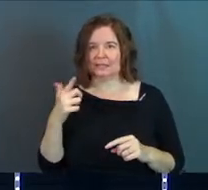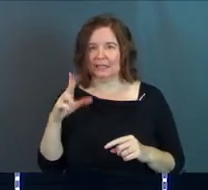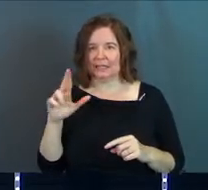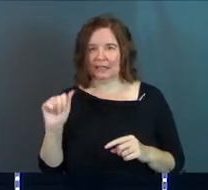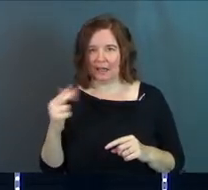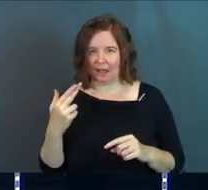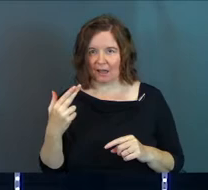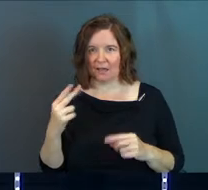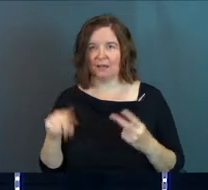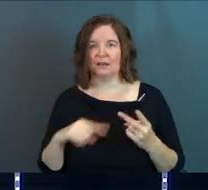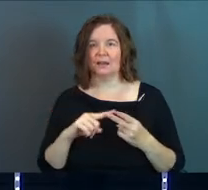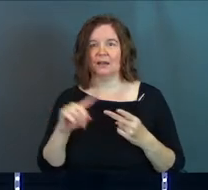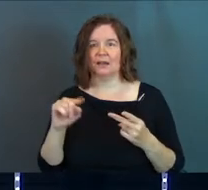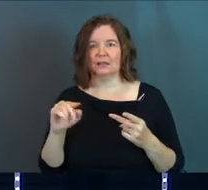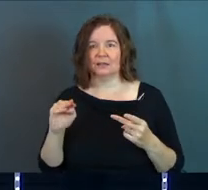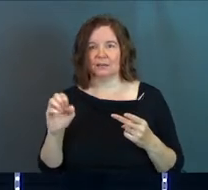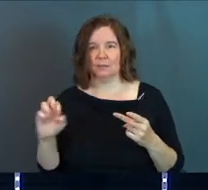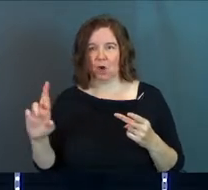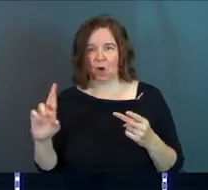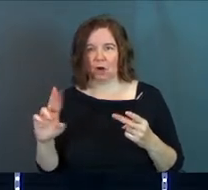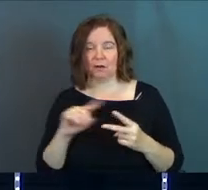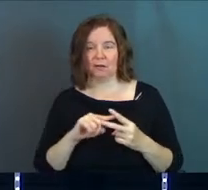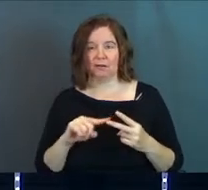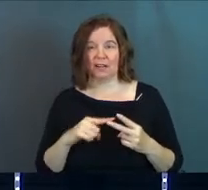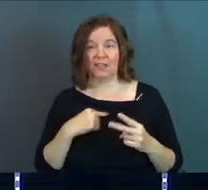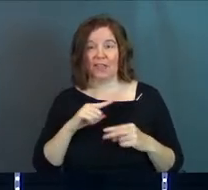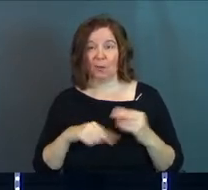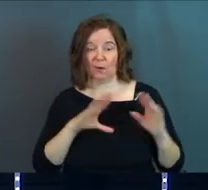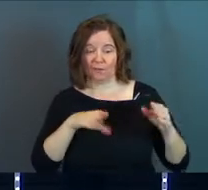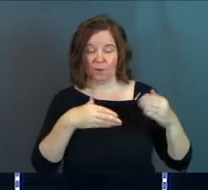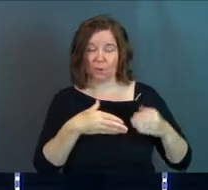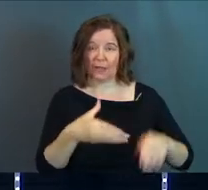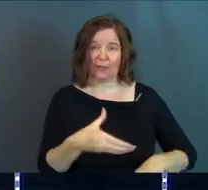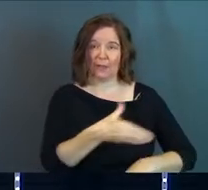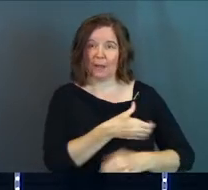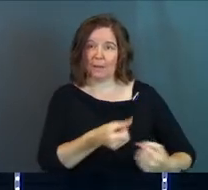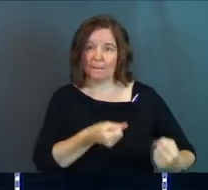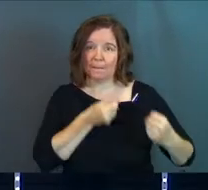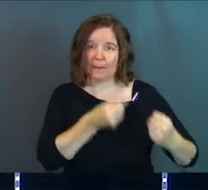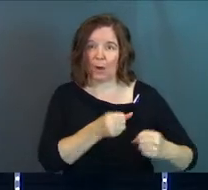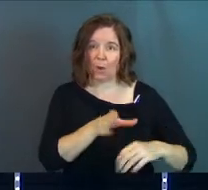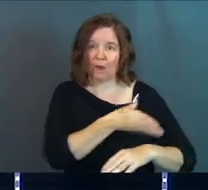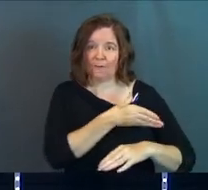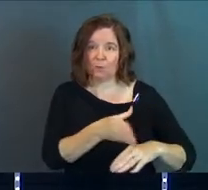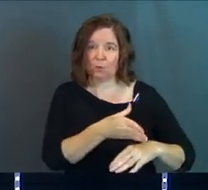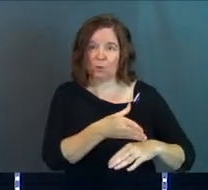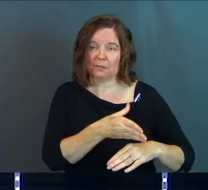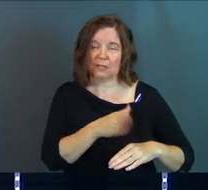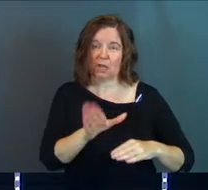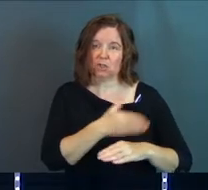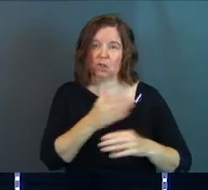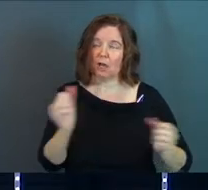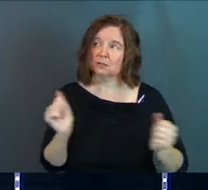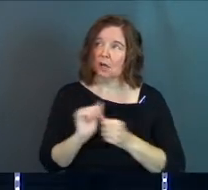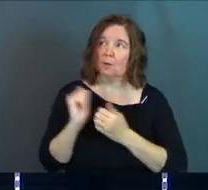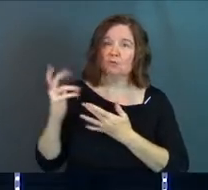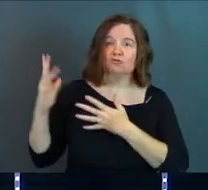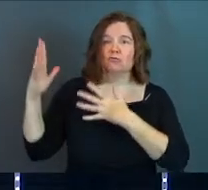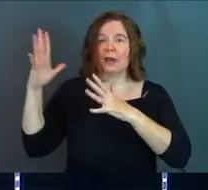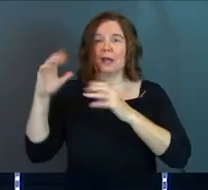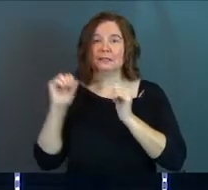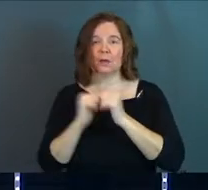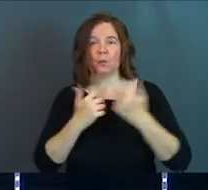Zamar. And what they were all about is they were about the power of music. Songs of praise and songs that are played